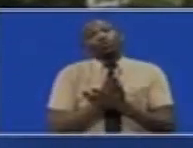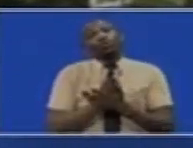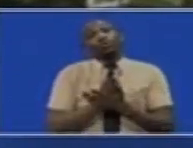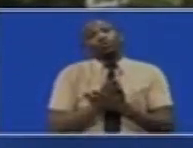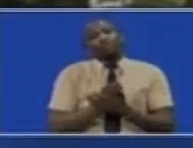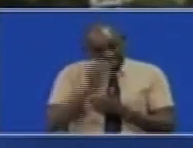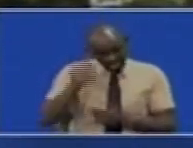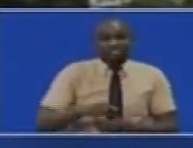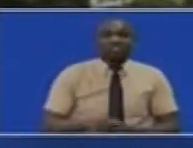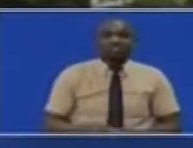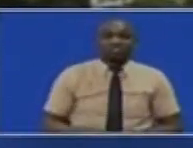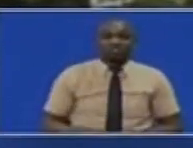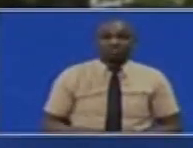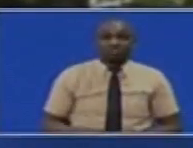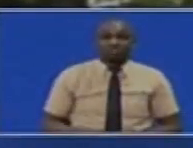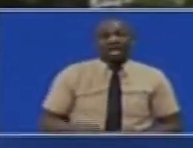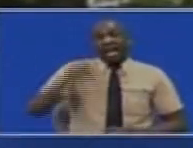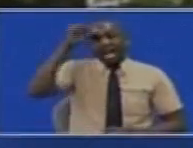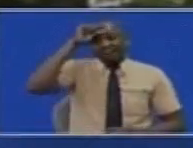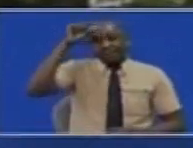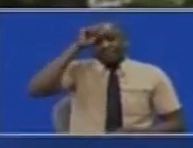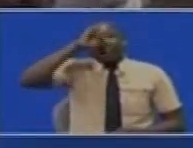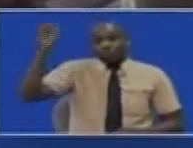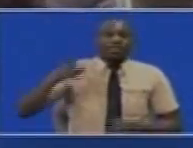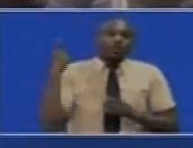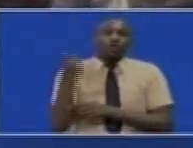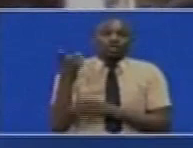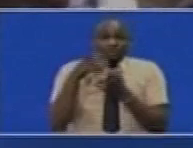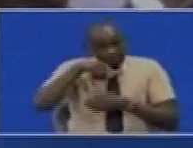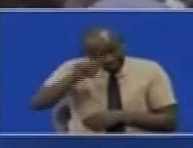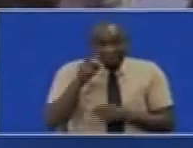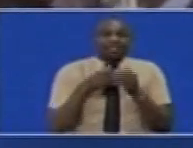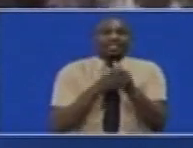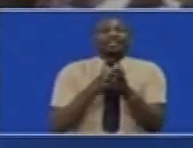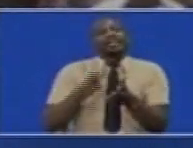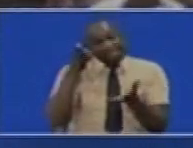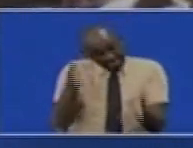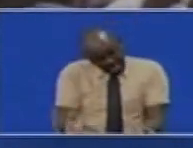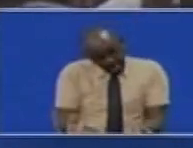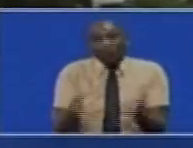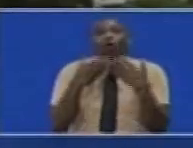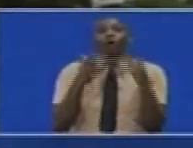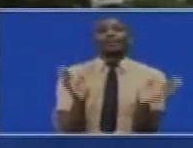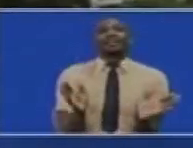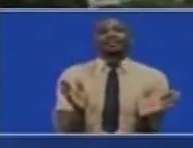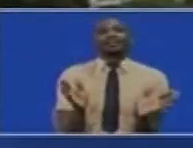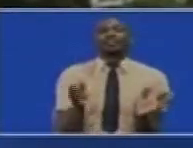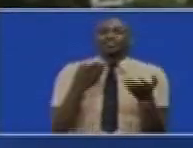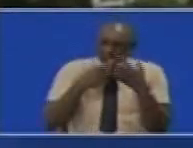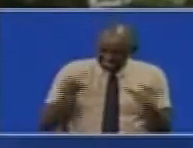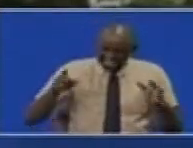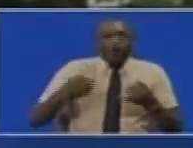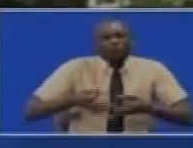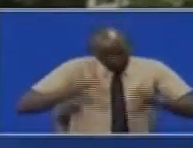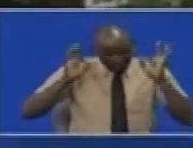kweli? Ni serikali ya Jubilee ambayo wewe unaongoza umefika hapa leo kuanzisha